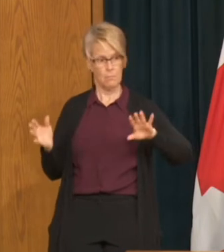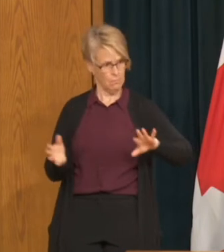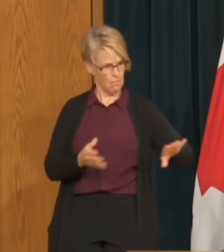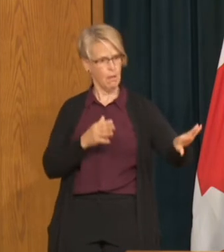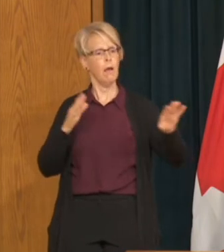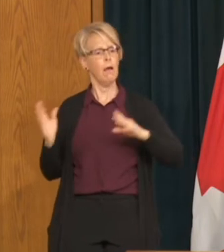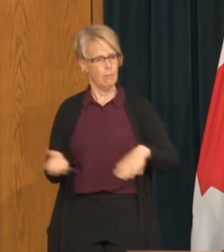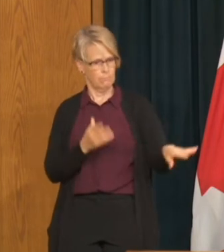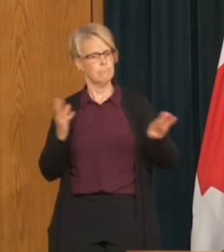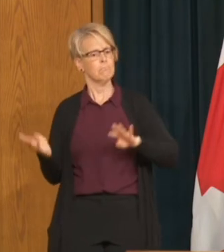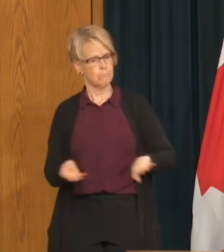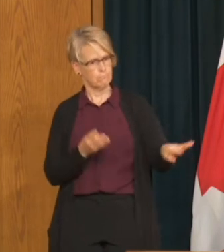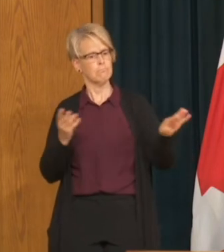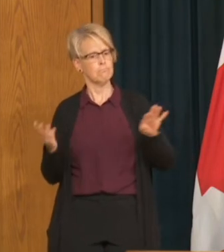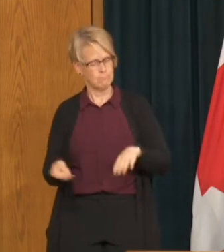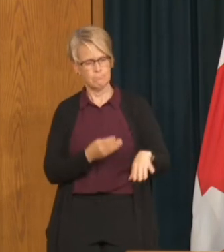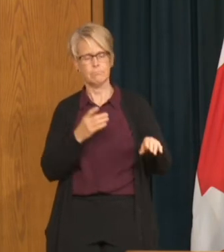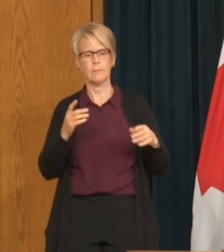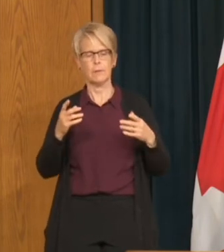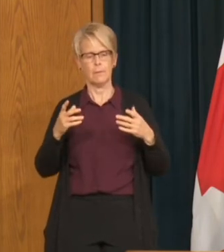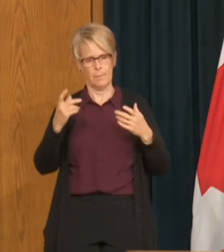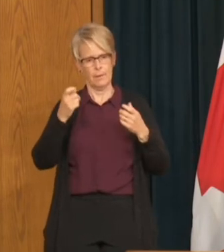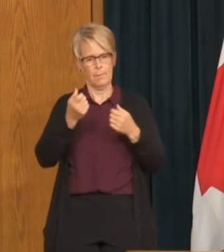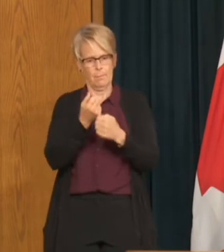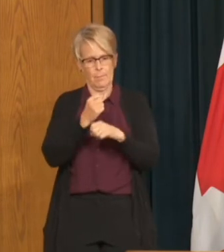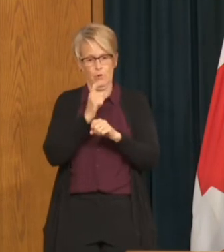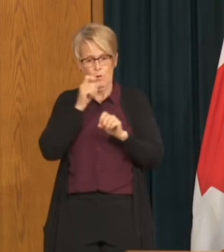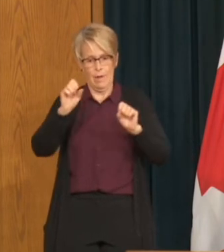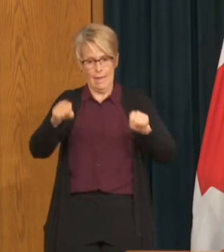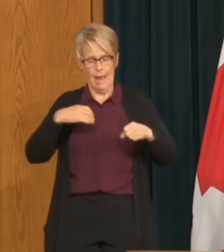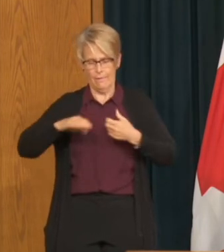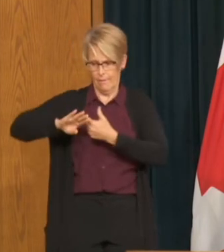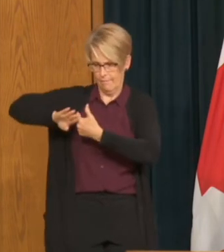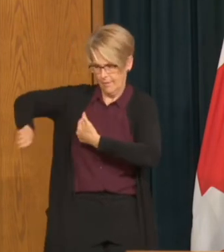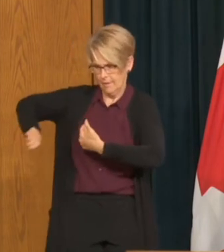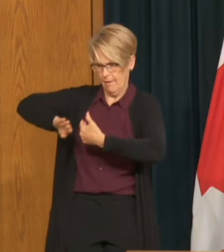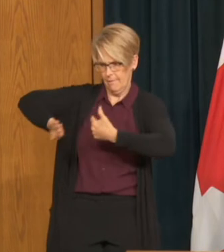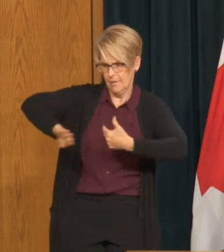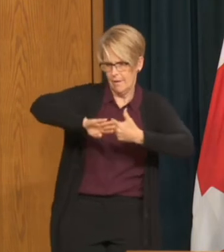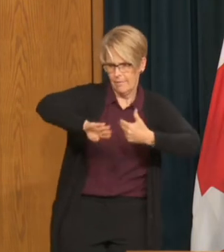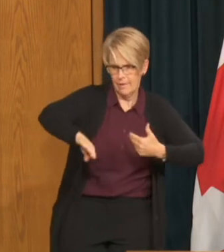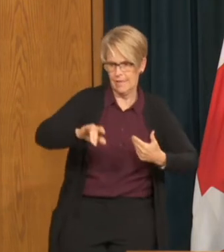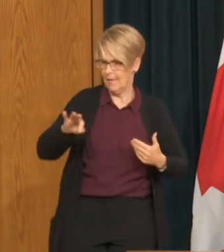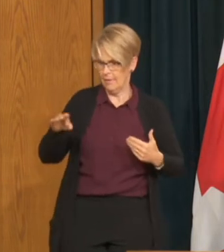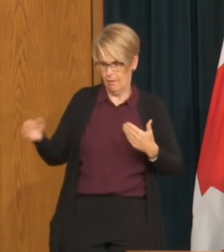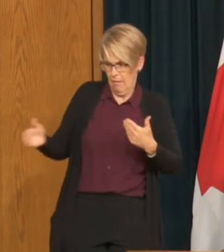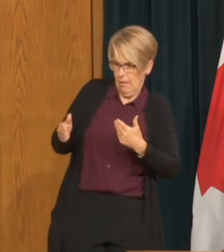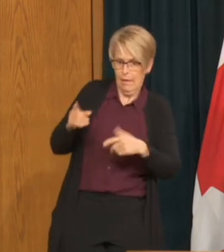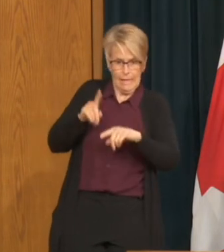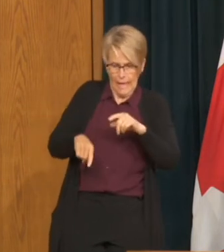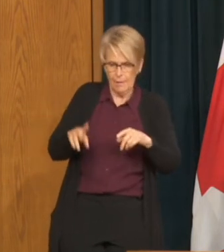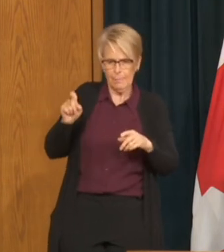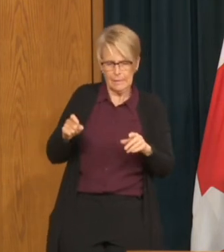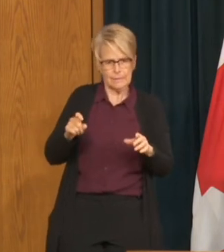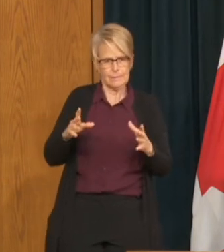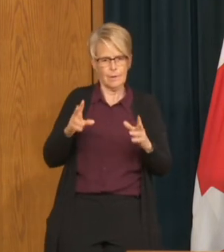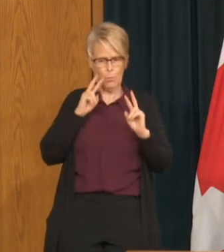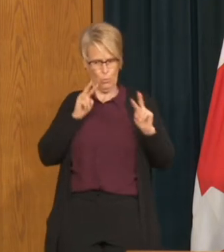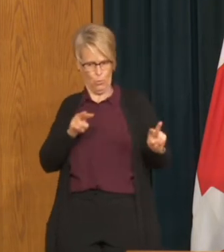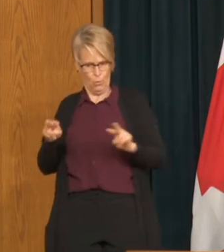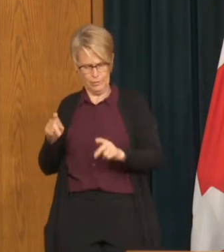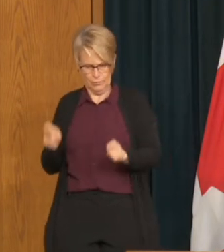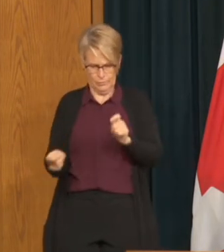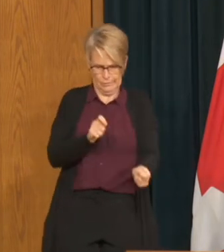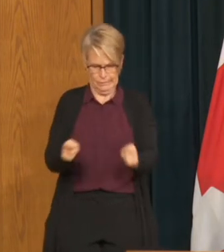health orders, things like physical distancing of people through facilities. So these are all things that, as Scott mentioned earlier